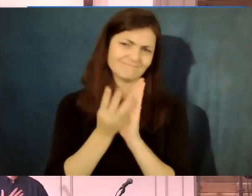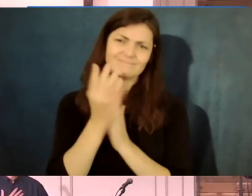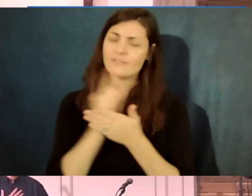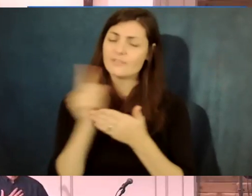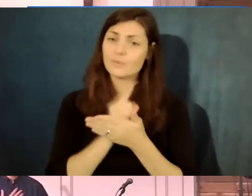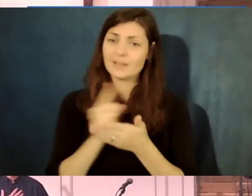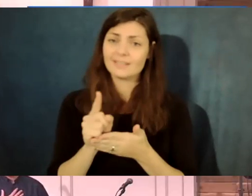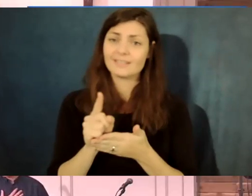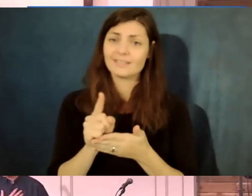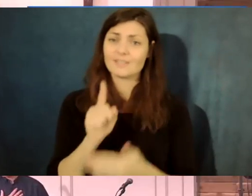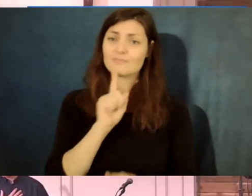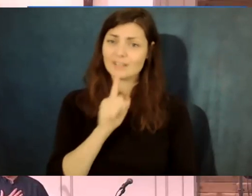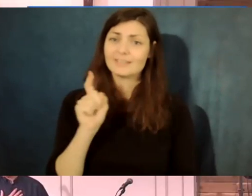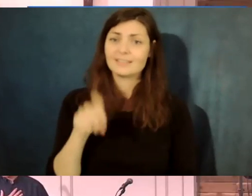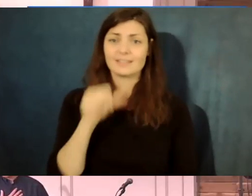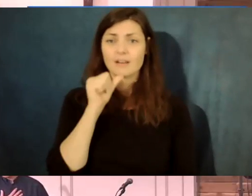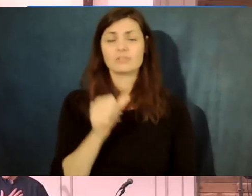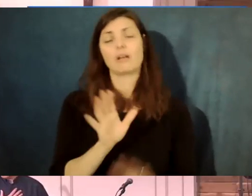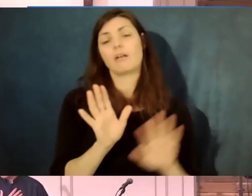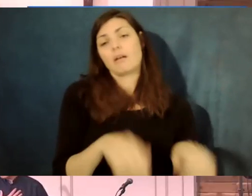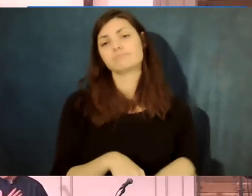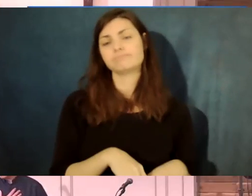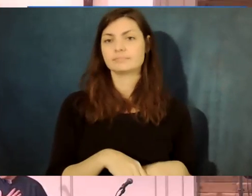That is a huge privilege, and we all